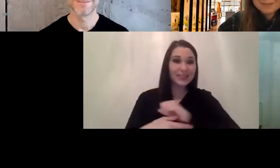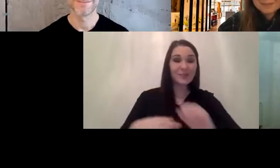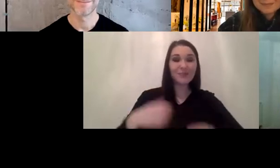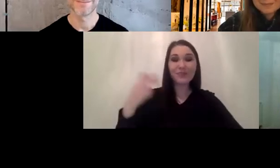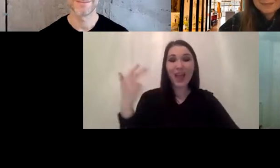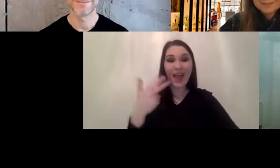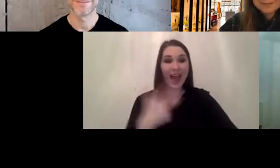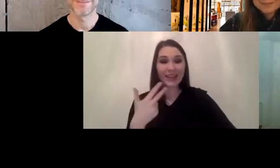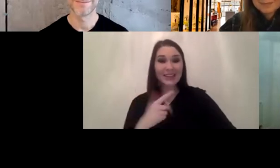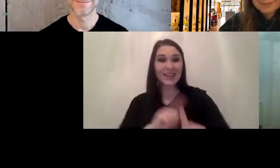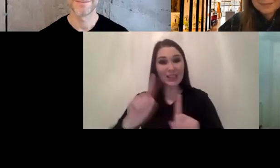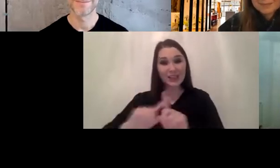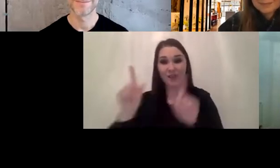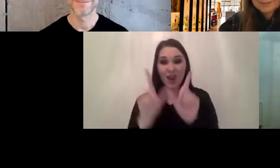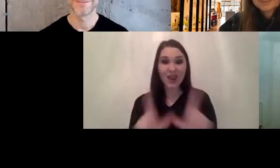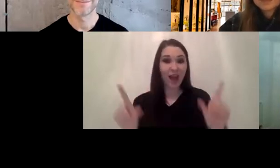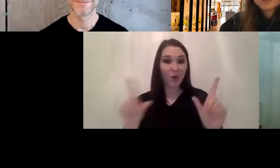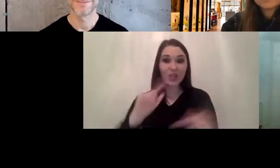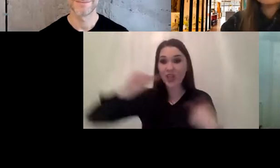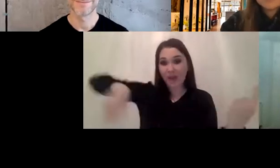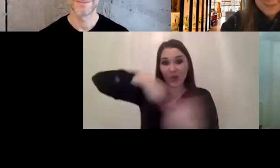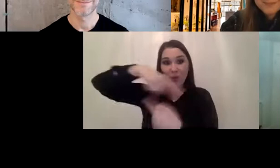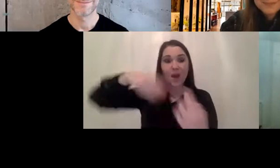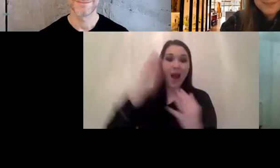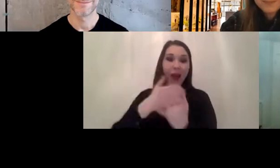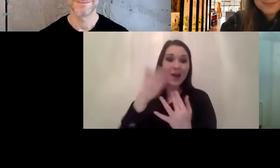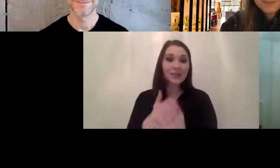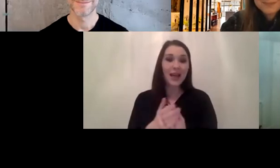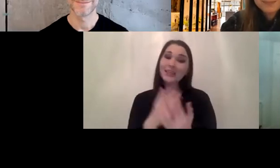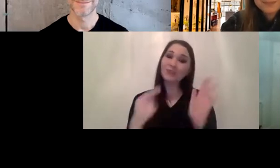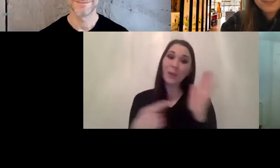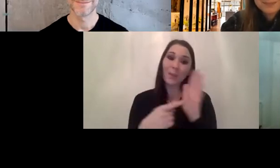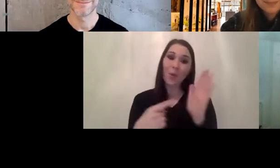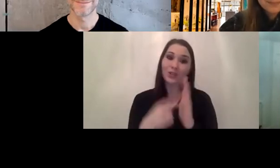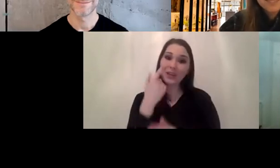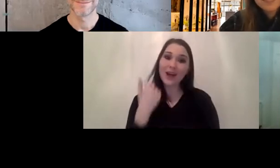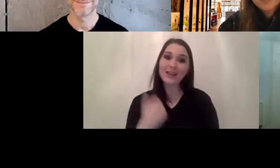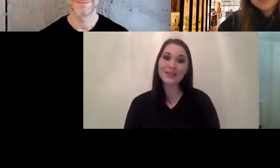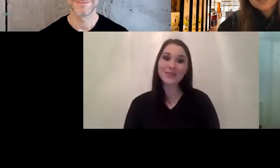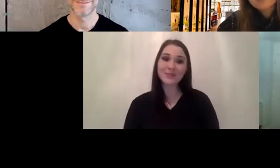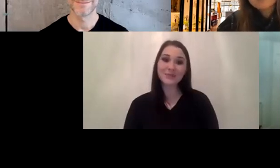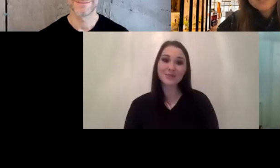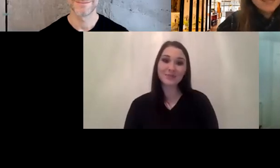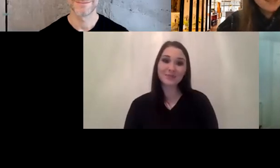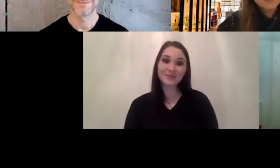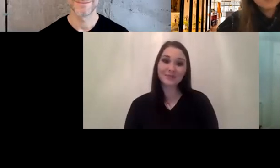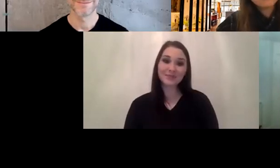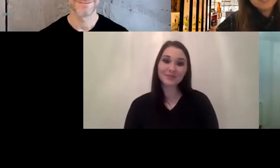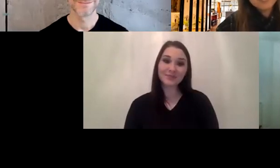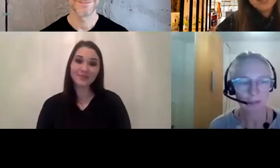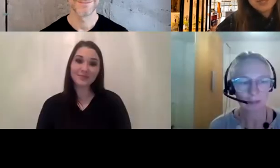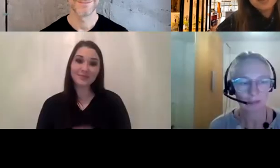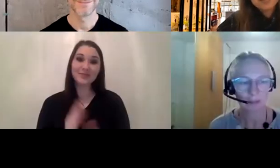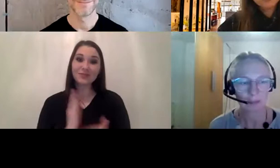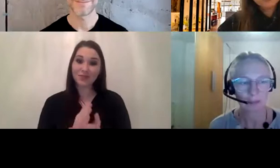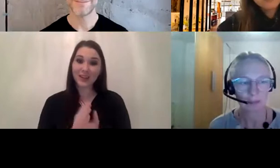of it's something that everybody has access to, which I think is really important and really nice. That's really valuable information